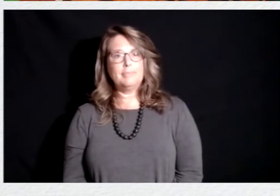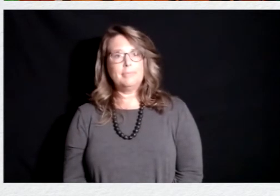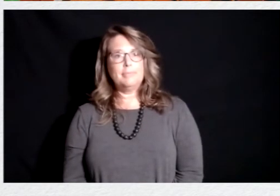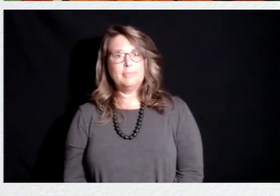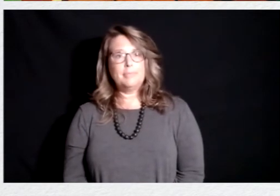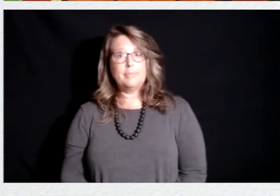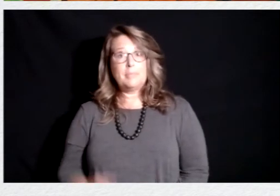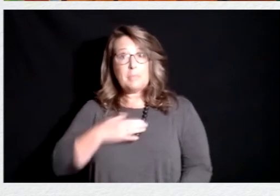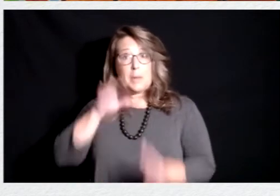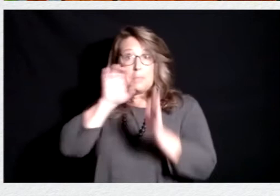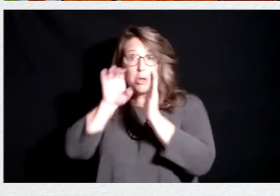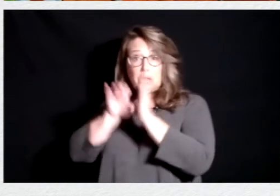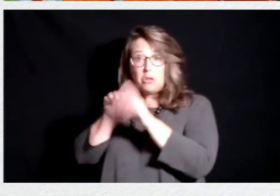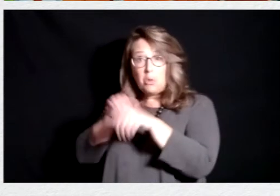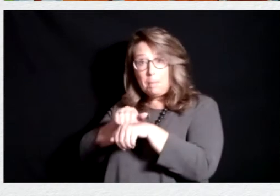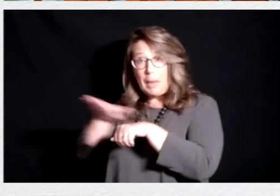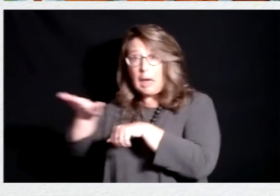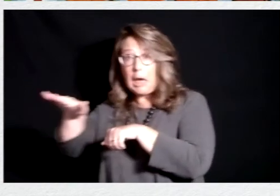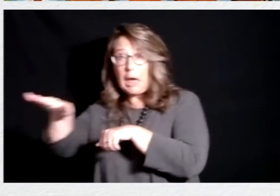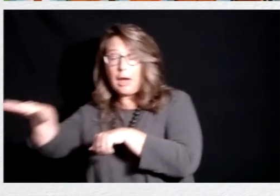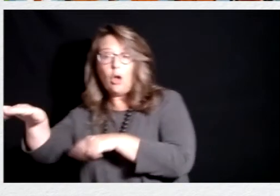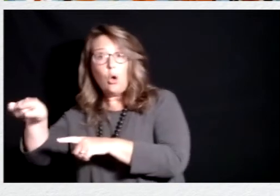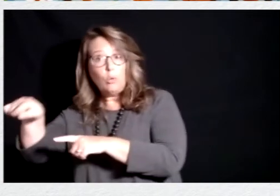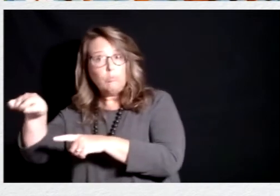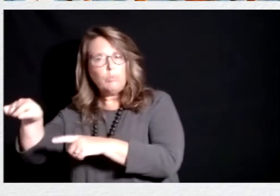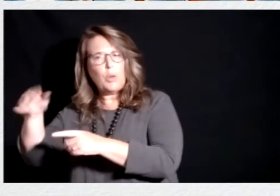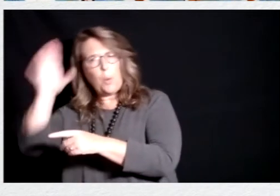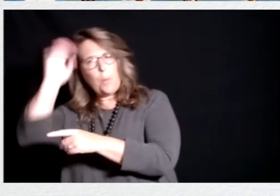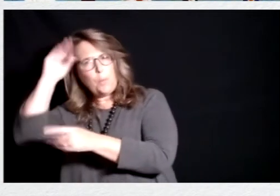A boy drew back with colors of the sea.